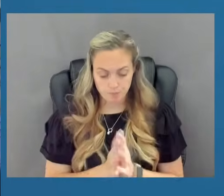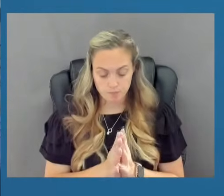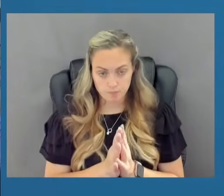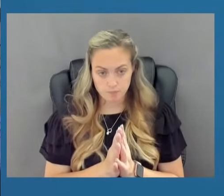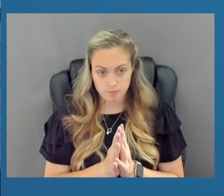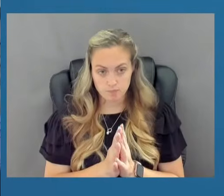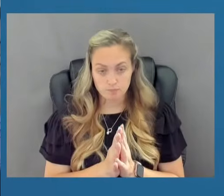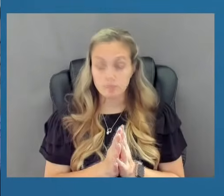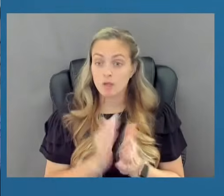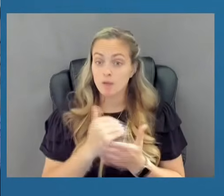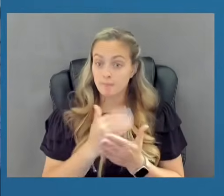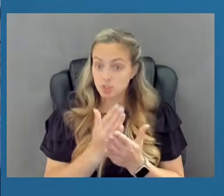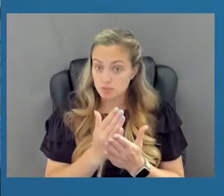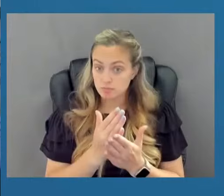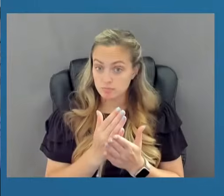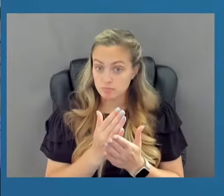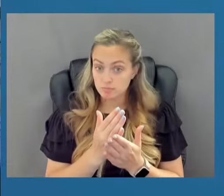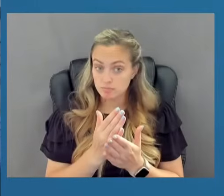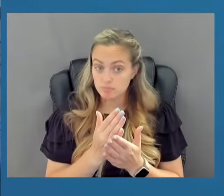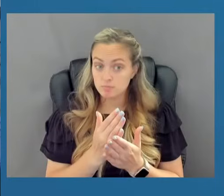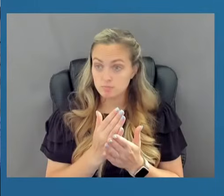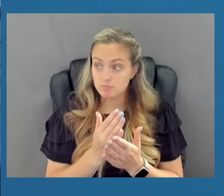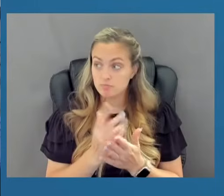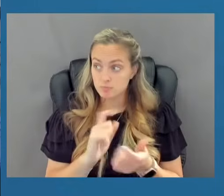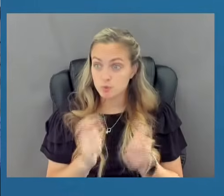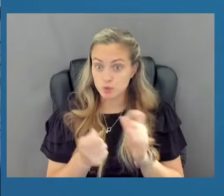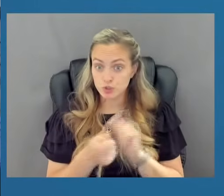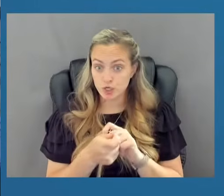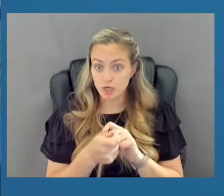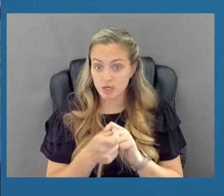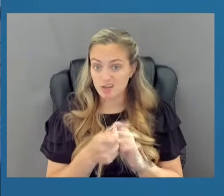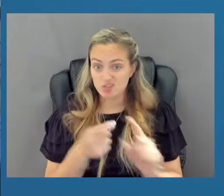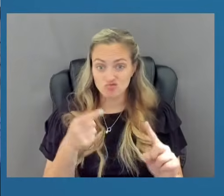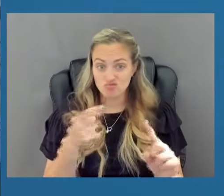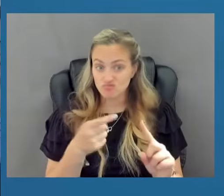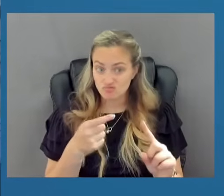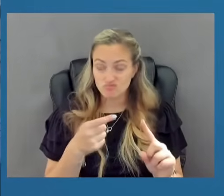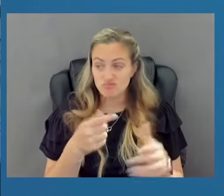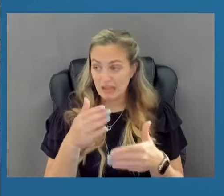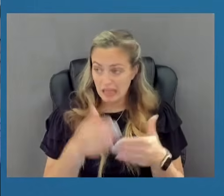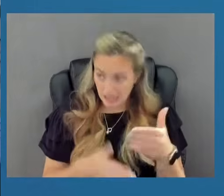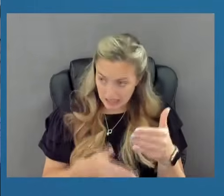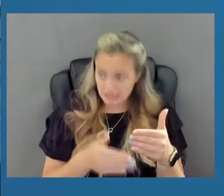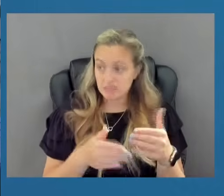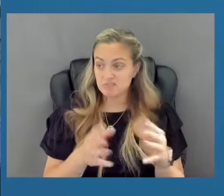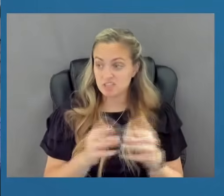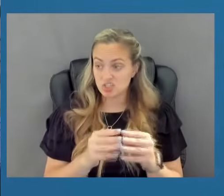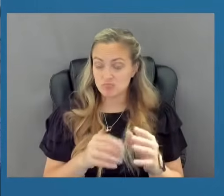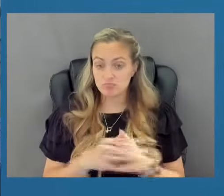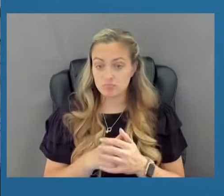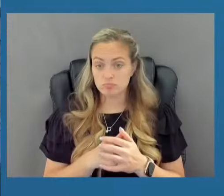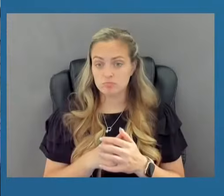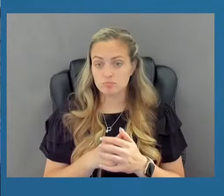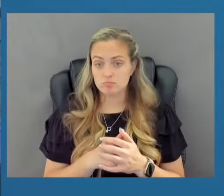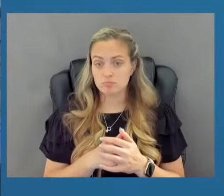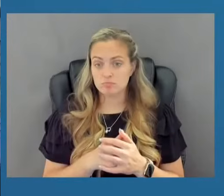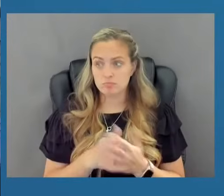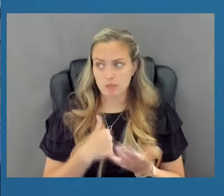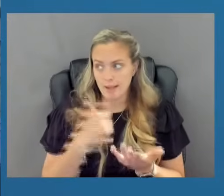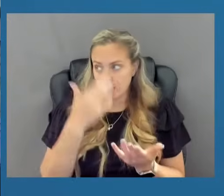our budget made this change, ultimately, our end of session, because I knew